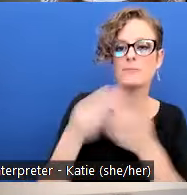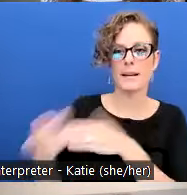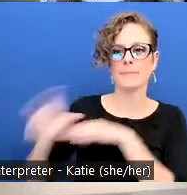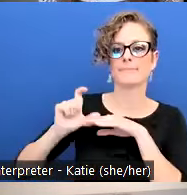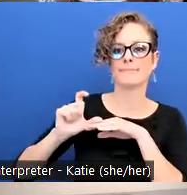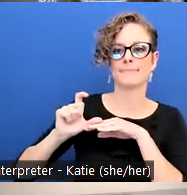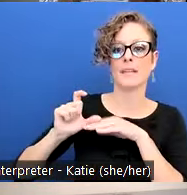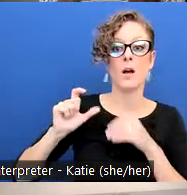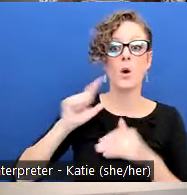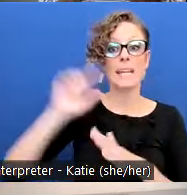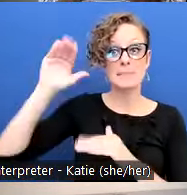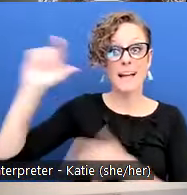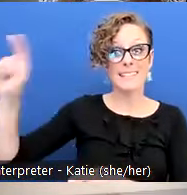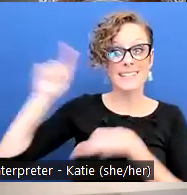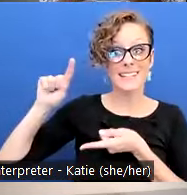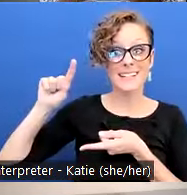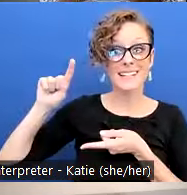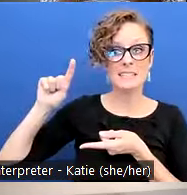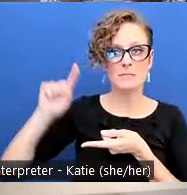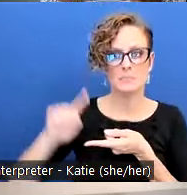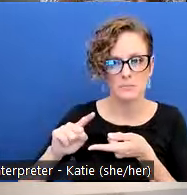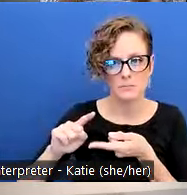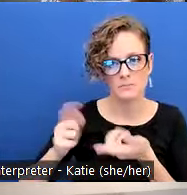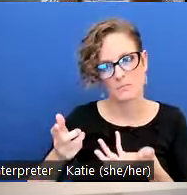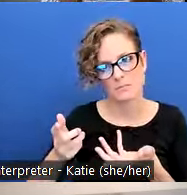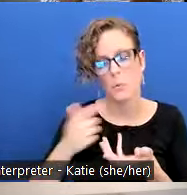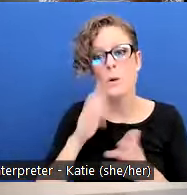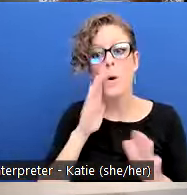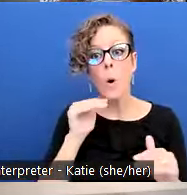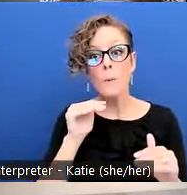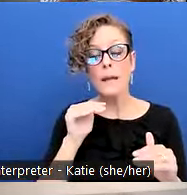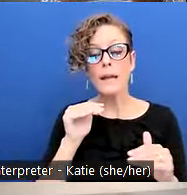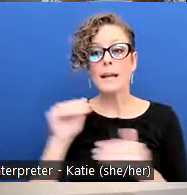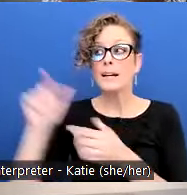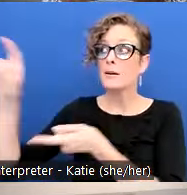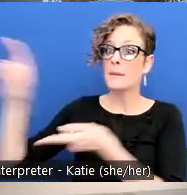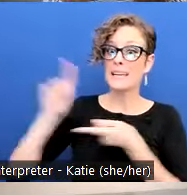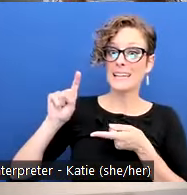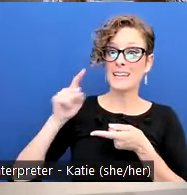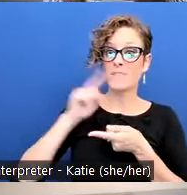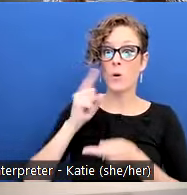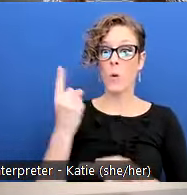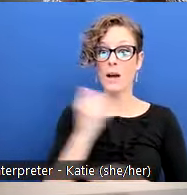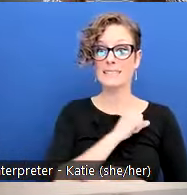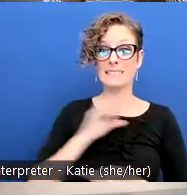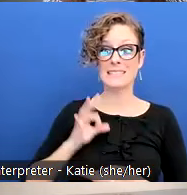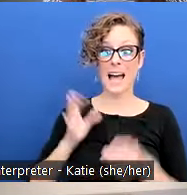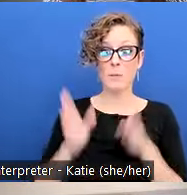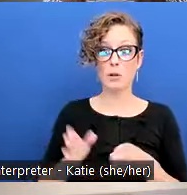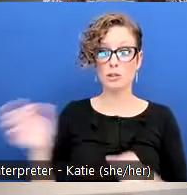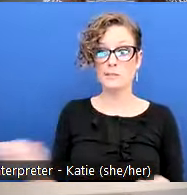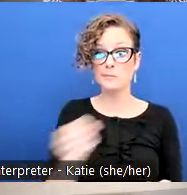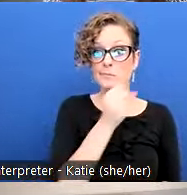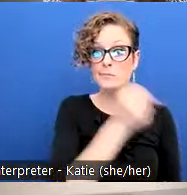as much as we had hoped. We were hoping it would be enough to fund a full staff person to continue the work on this board, but it